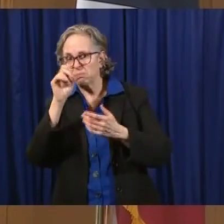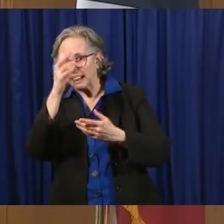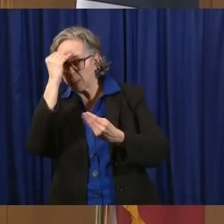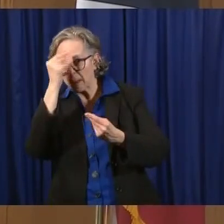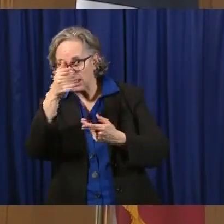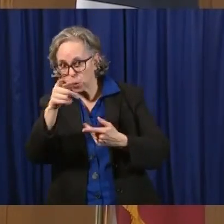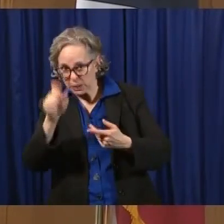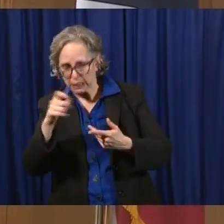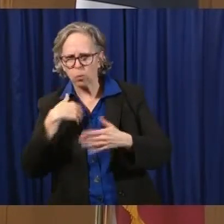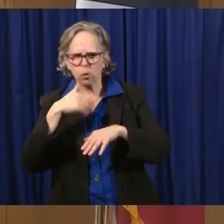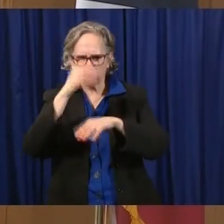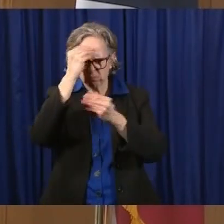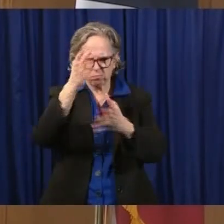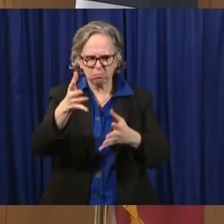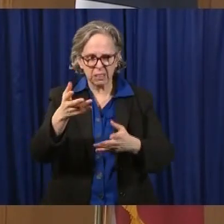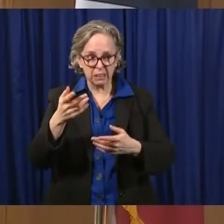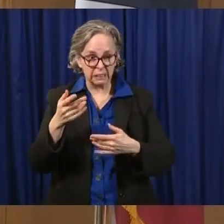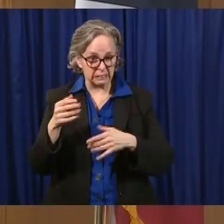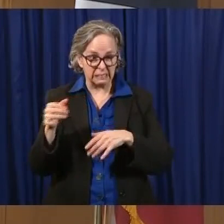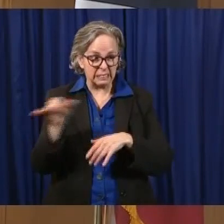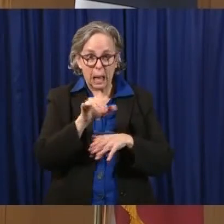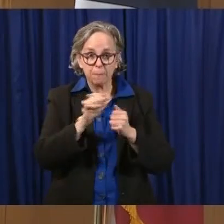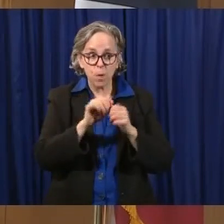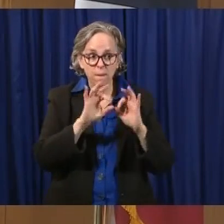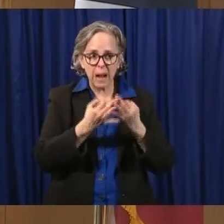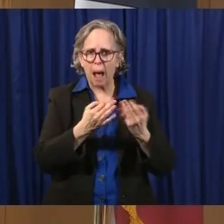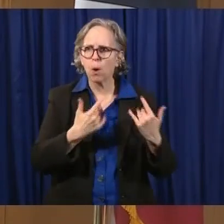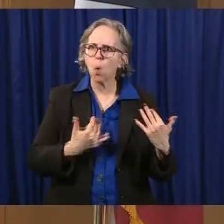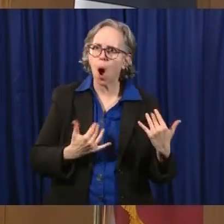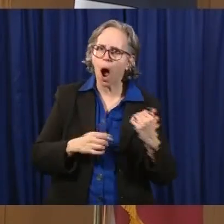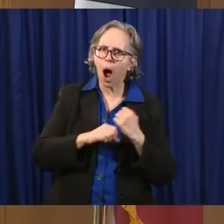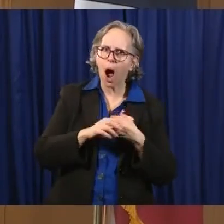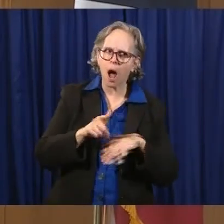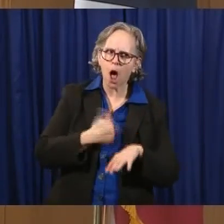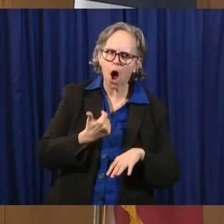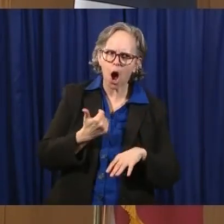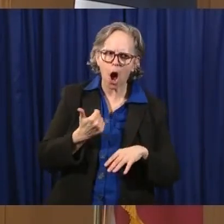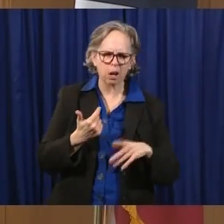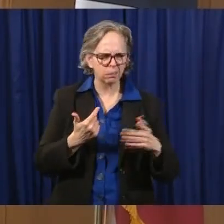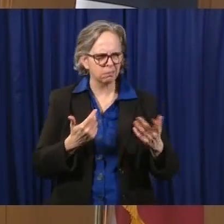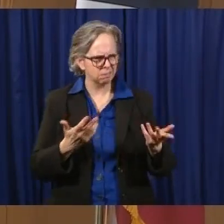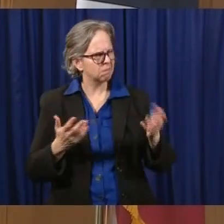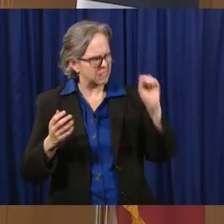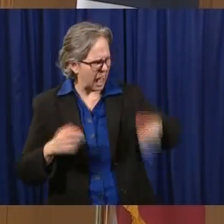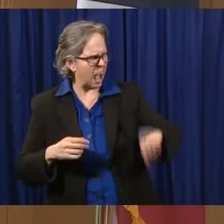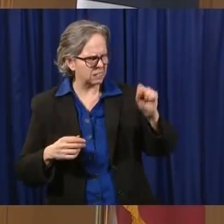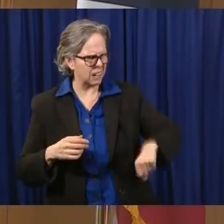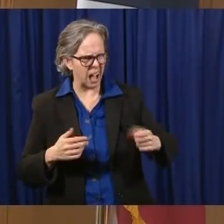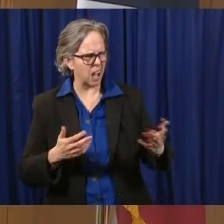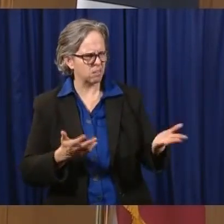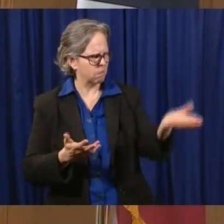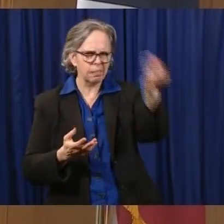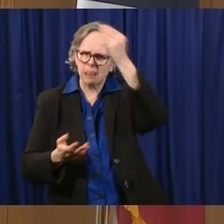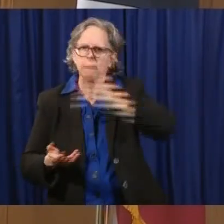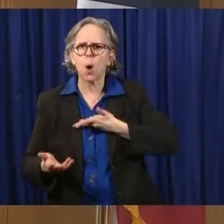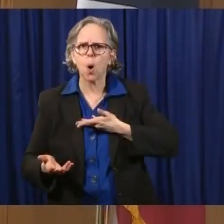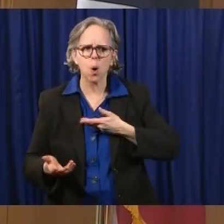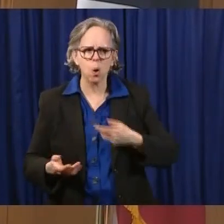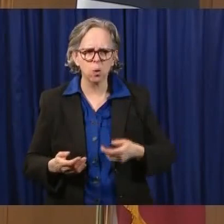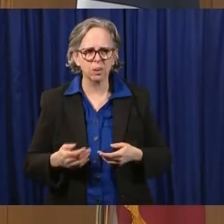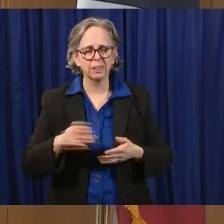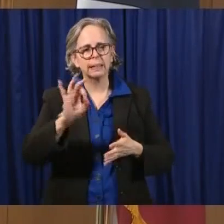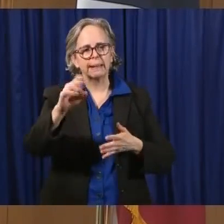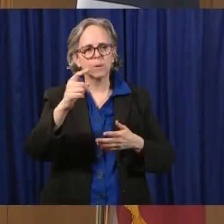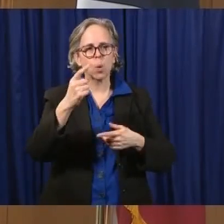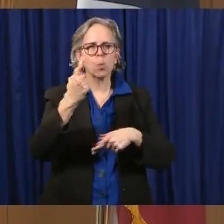it's them waiting for their loved one's test? Send that to you. Yeah. Look, I mean, look. If it's a day, that's one